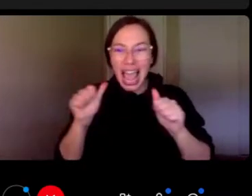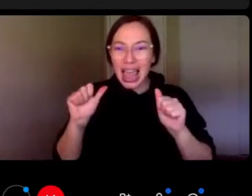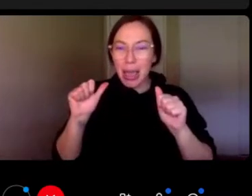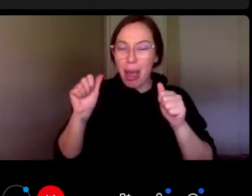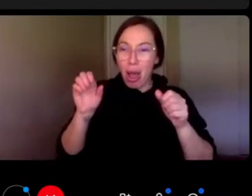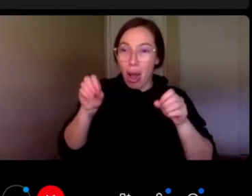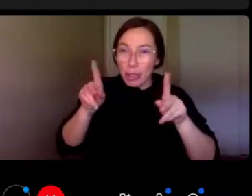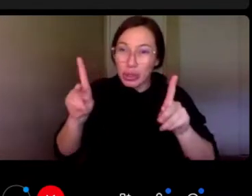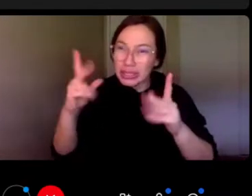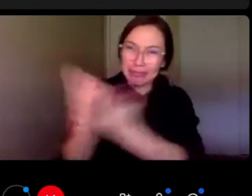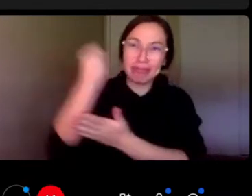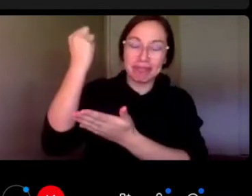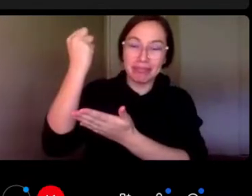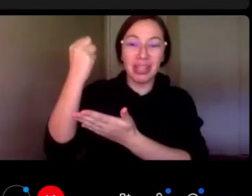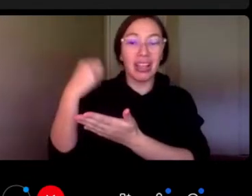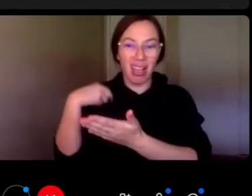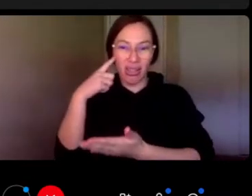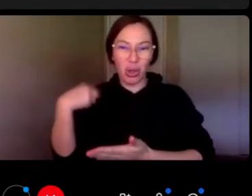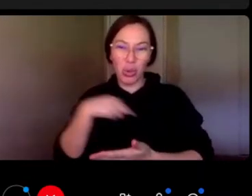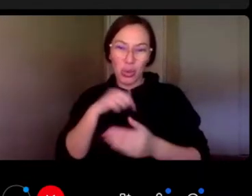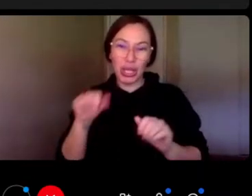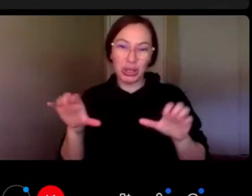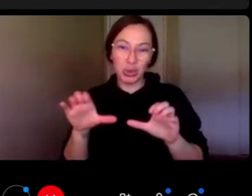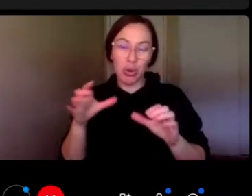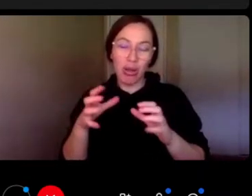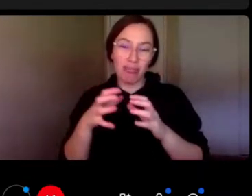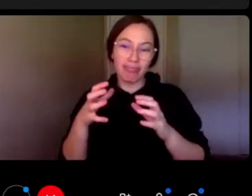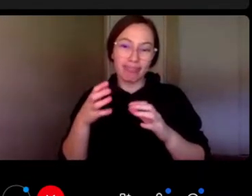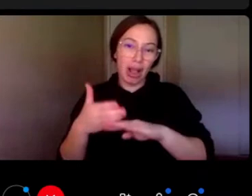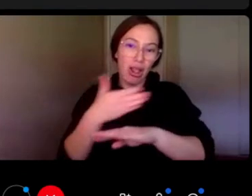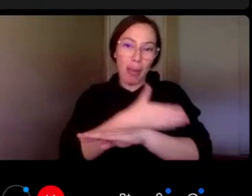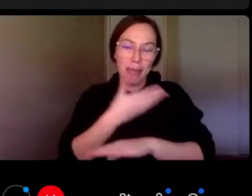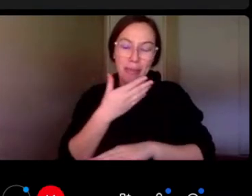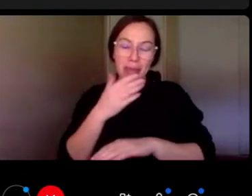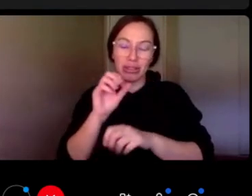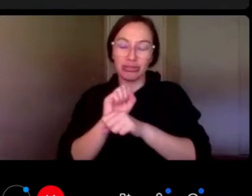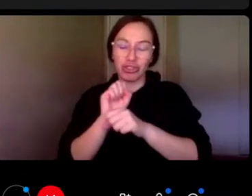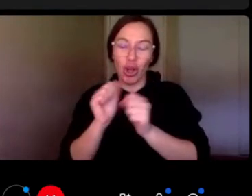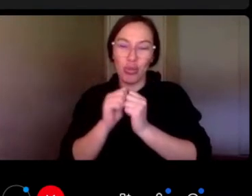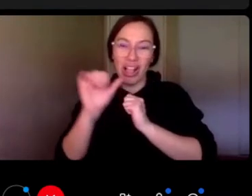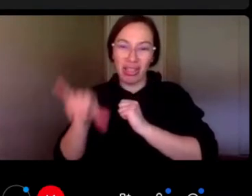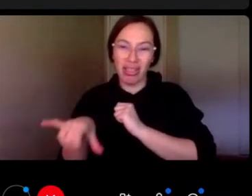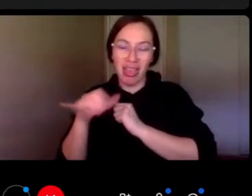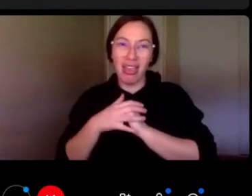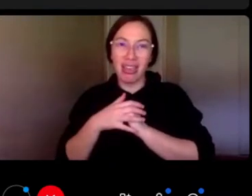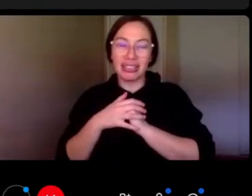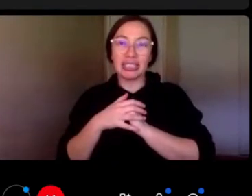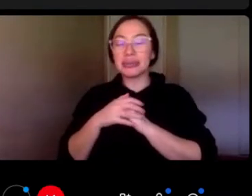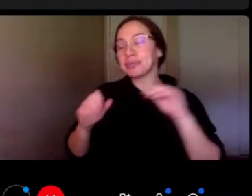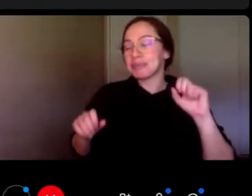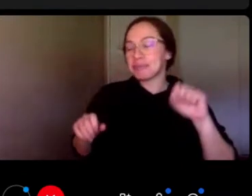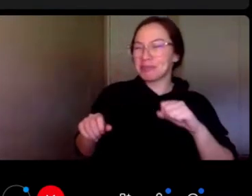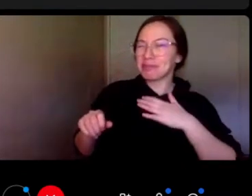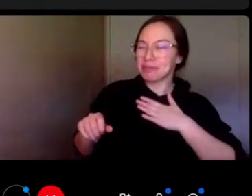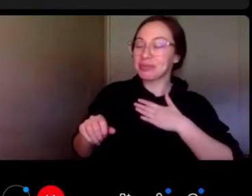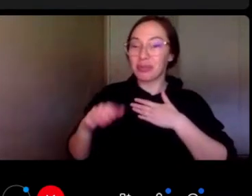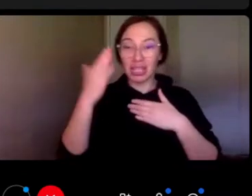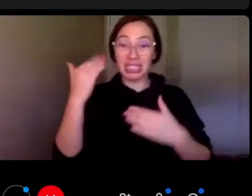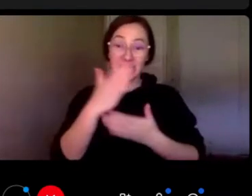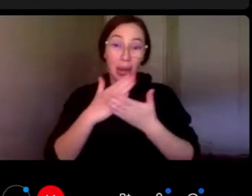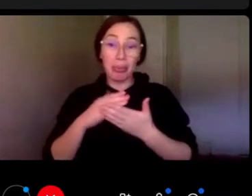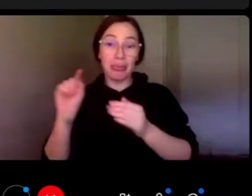opportunity. And I think we could do a lot better job ourselves with that, because I know some of the